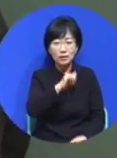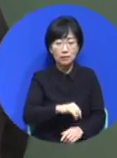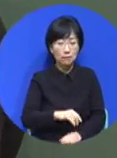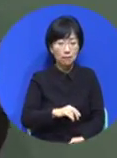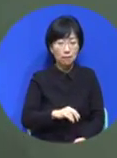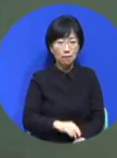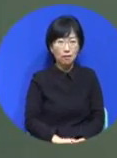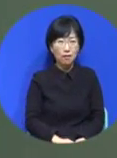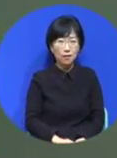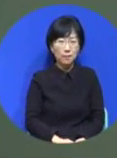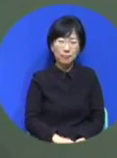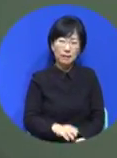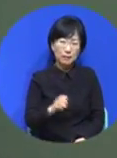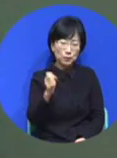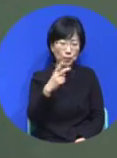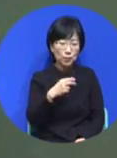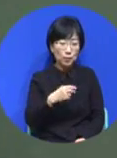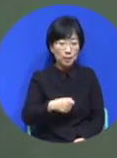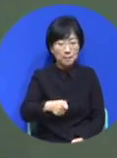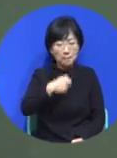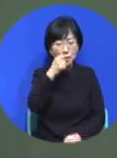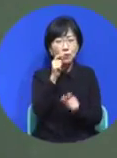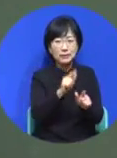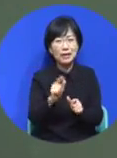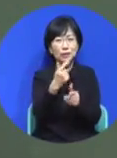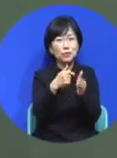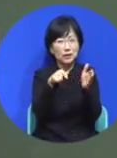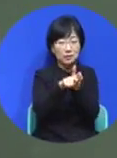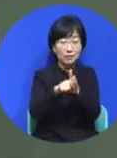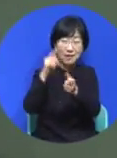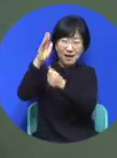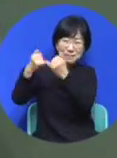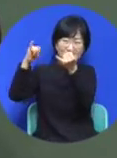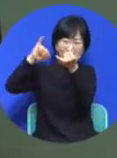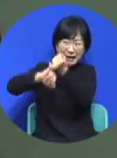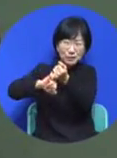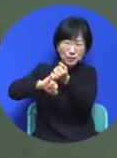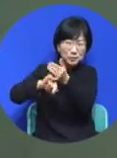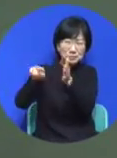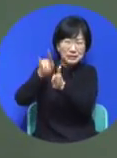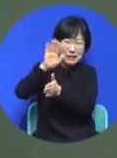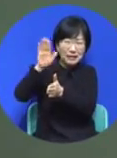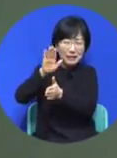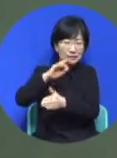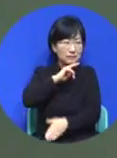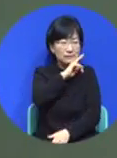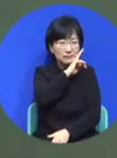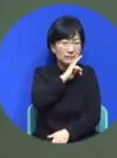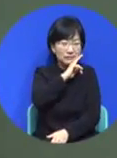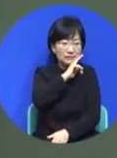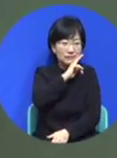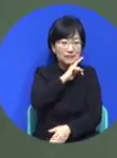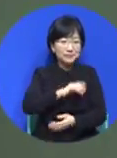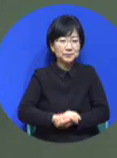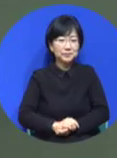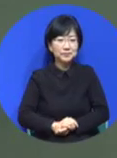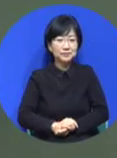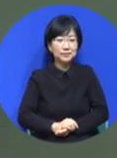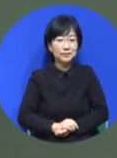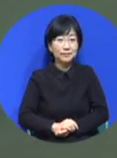had so much unbelief. And it's not a bad thing, it's just to survive, right? But Abraham thought that.